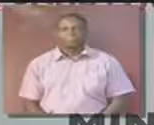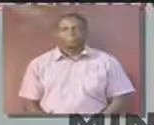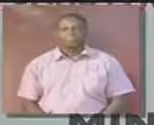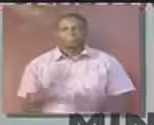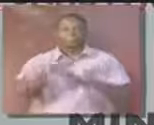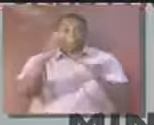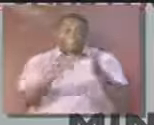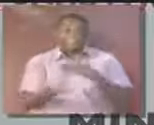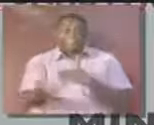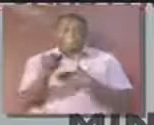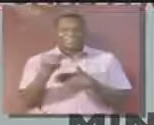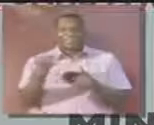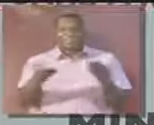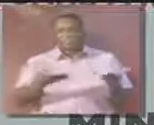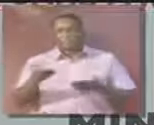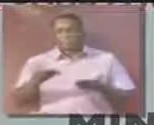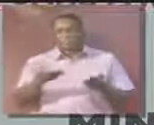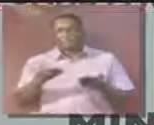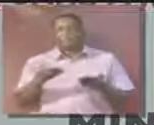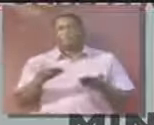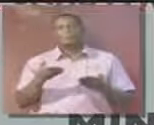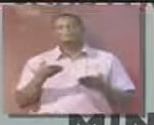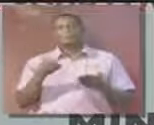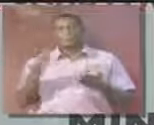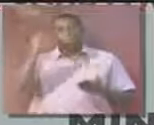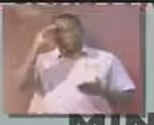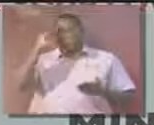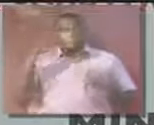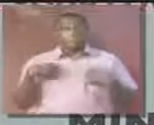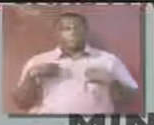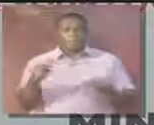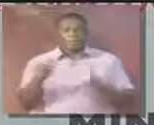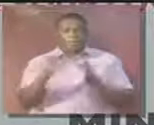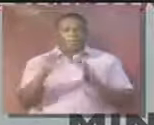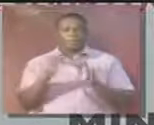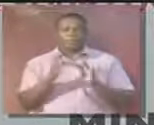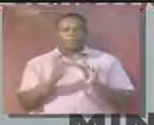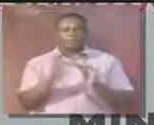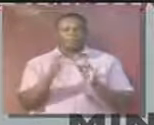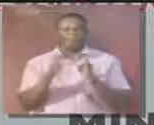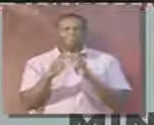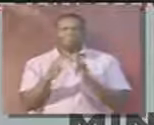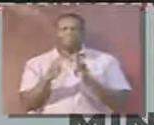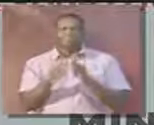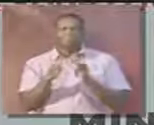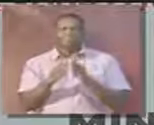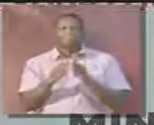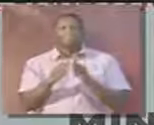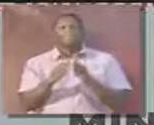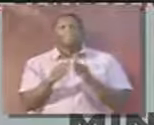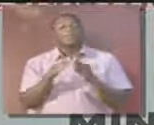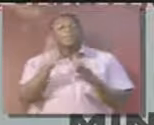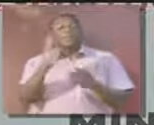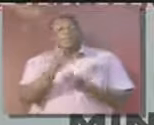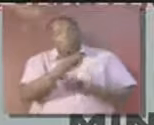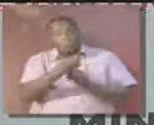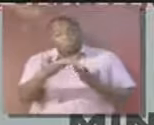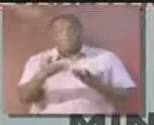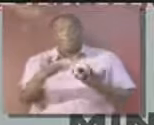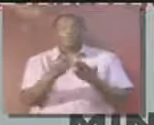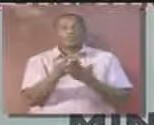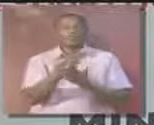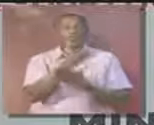Good morning. Welcome to another edition of the Ministry of Health's Virtual Media Conference, where we provide you with current